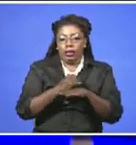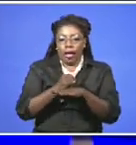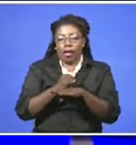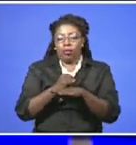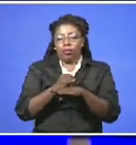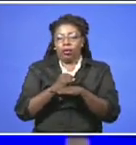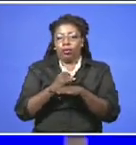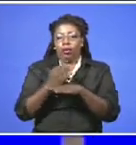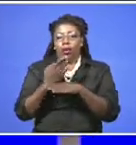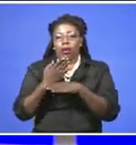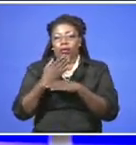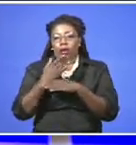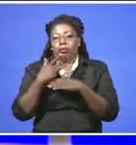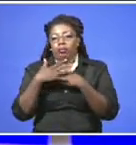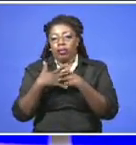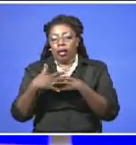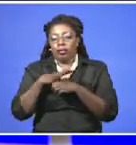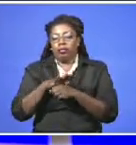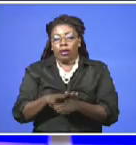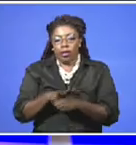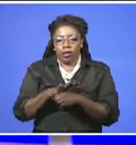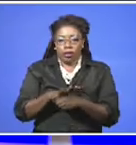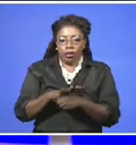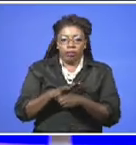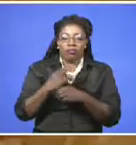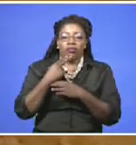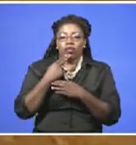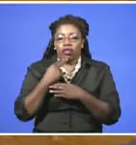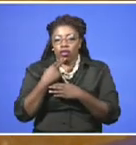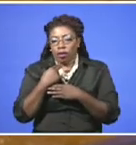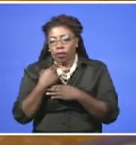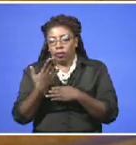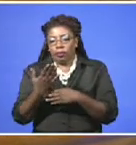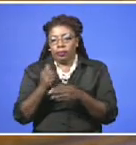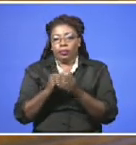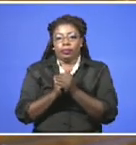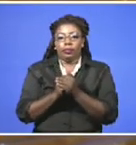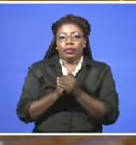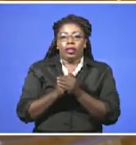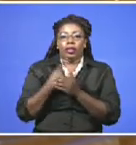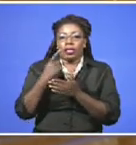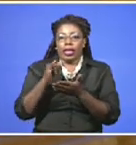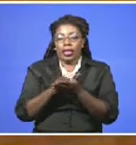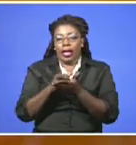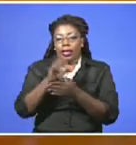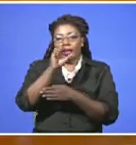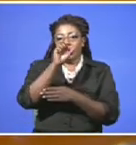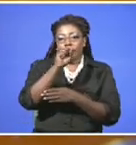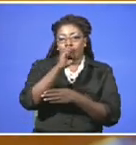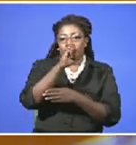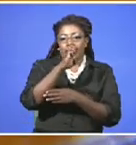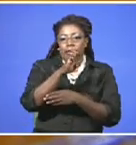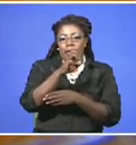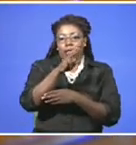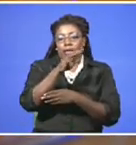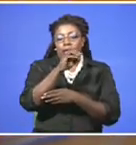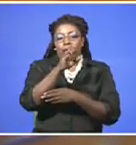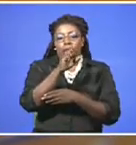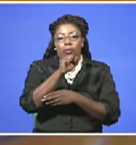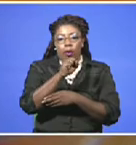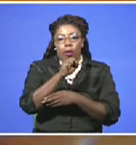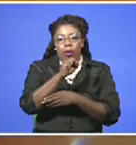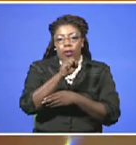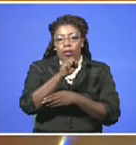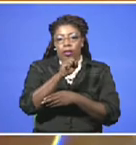sugar, cholesterol, it normalizes them. The entrepreneur says sea moss that she transformed from its raw form into